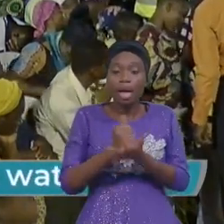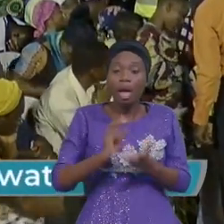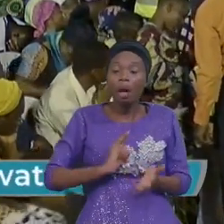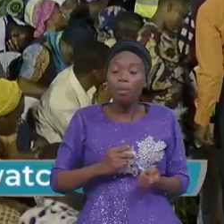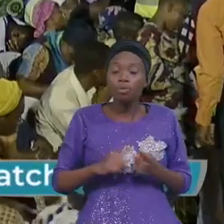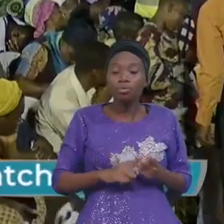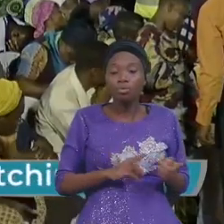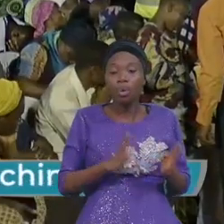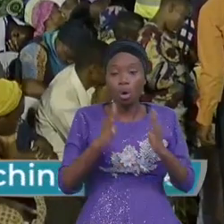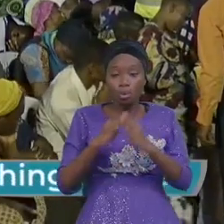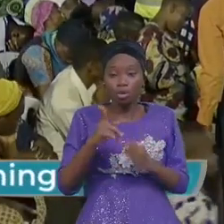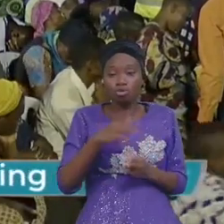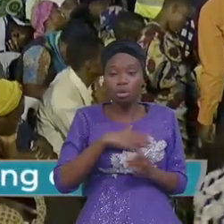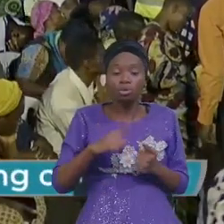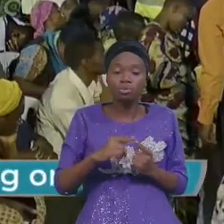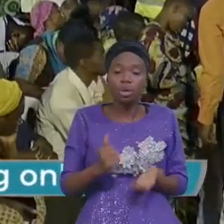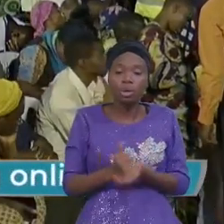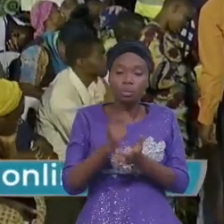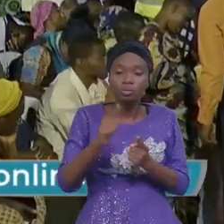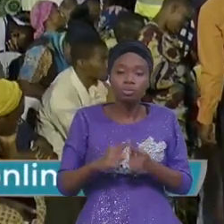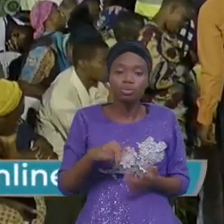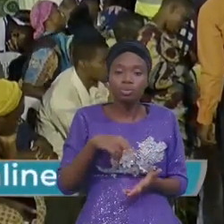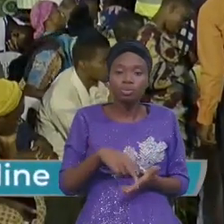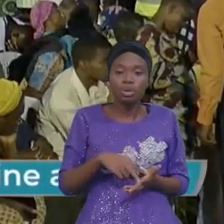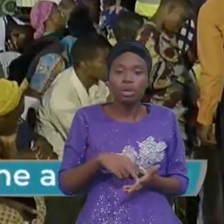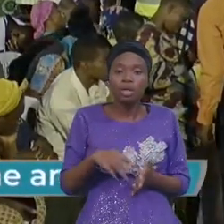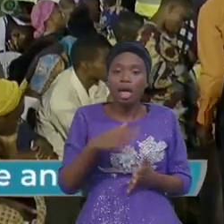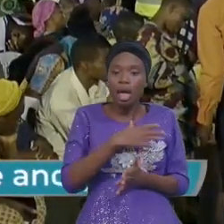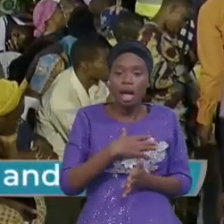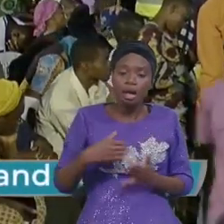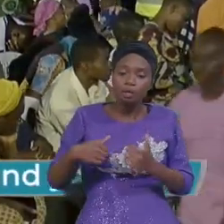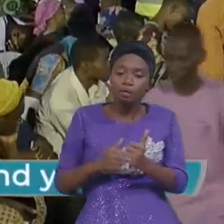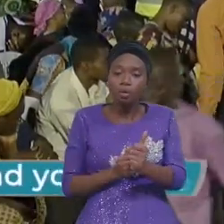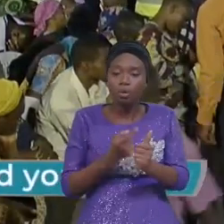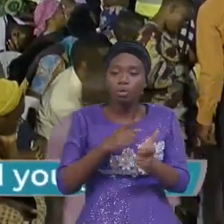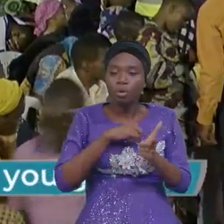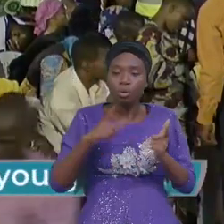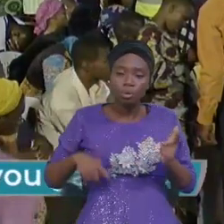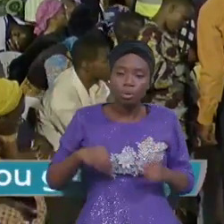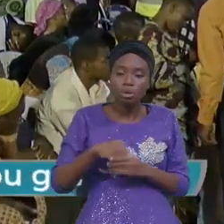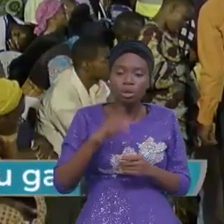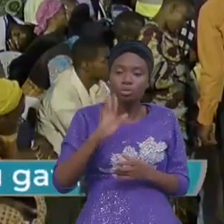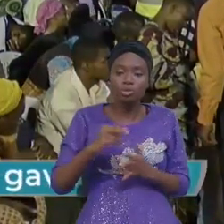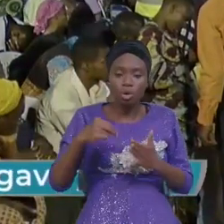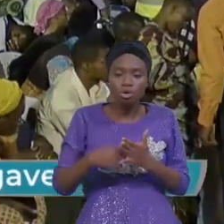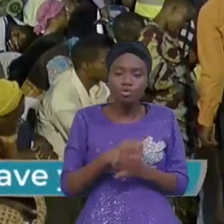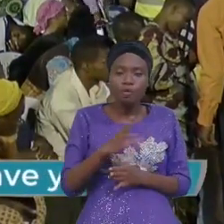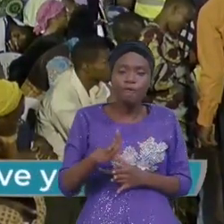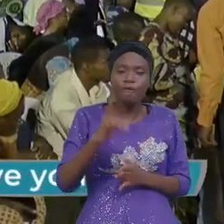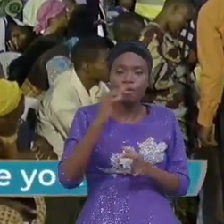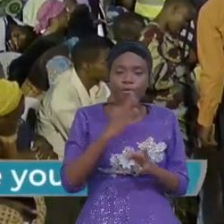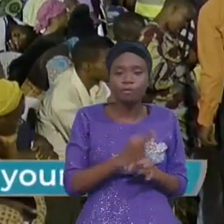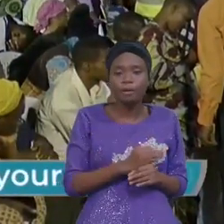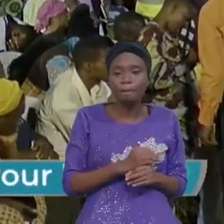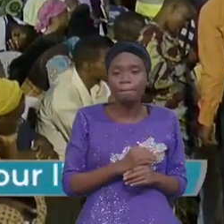help you to stand and follow the Lord in your newfound faith. As you do